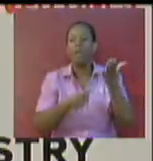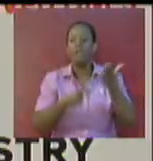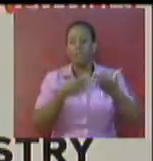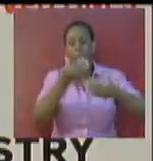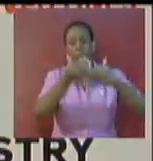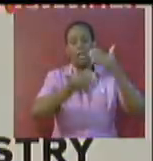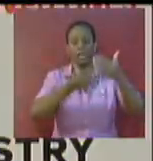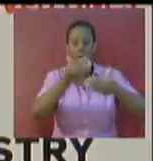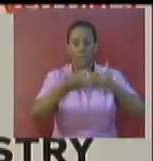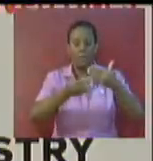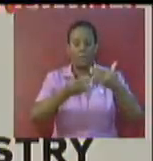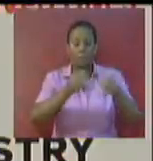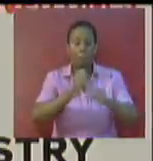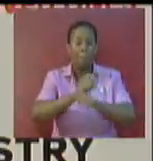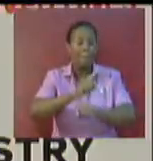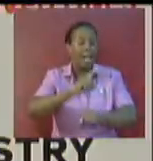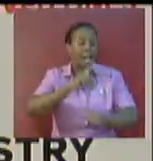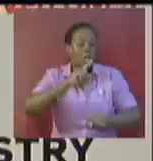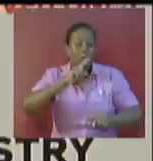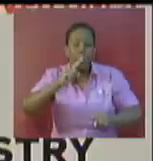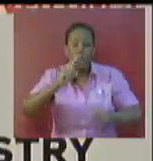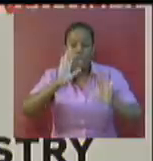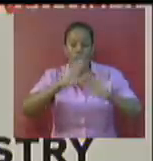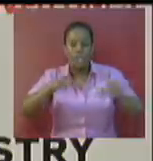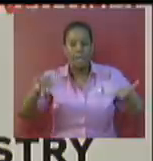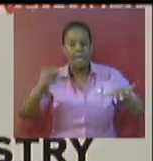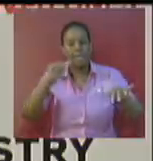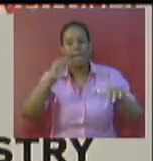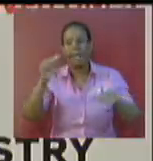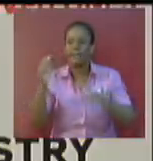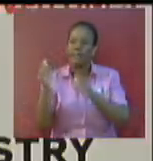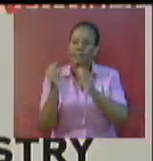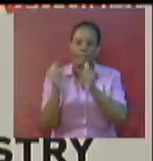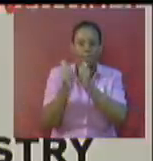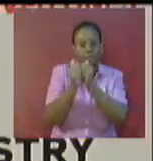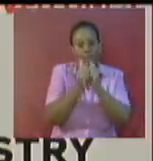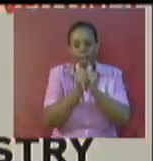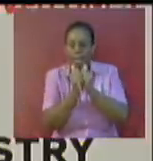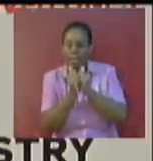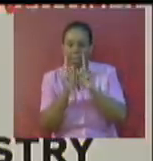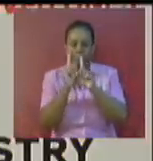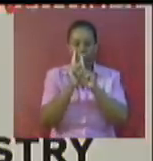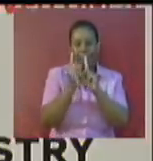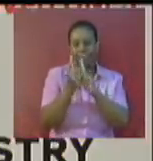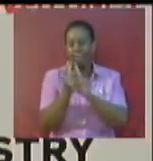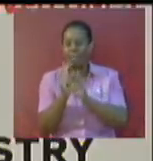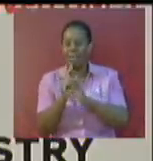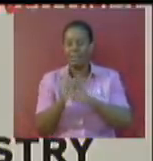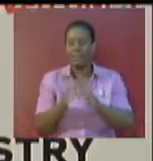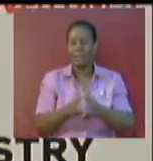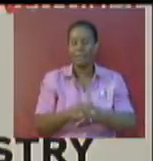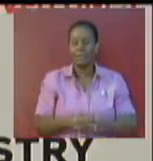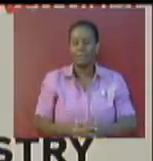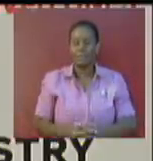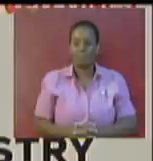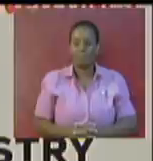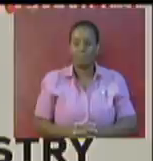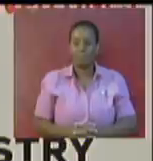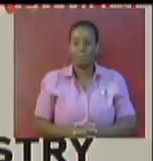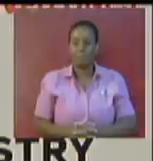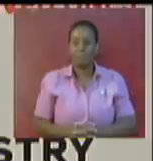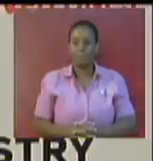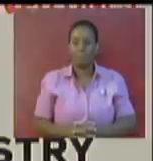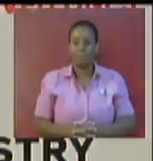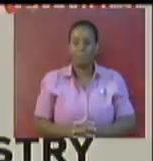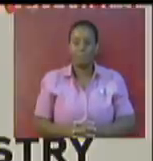and really, we wouldn't want to overstep our bounds as the Ministry of Health to go into their territory. So, again, we would have given our